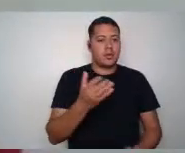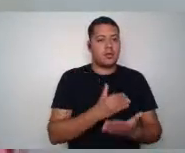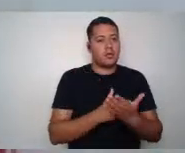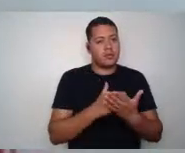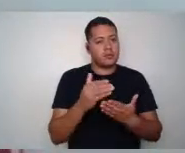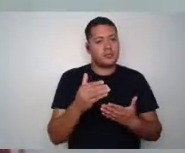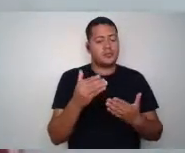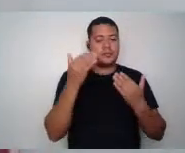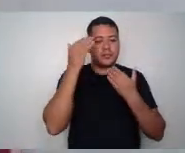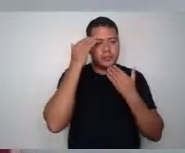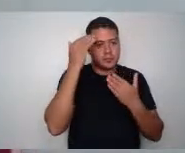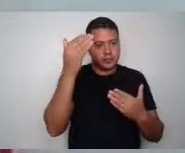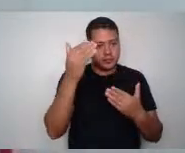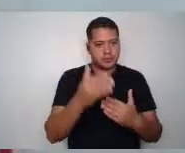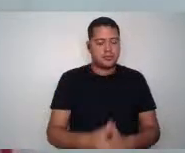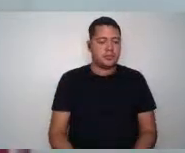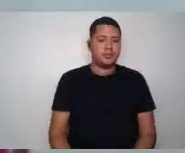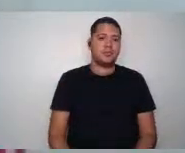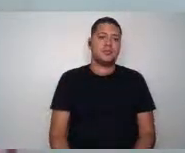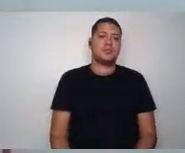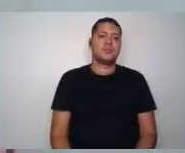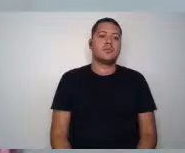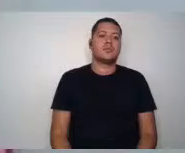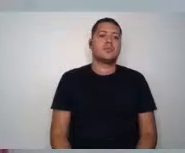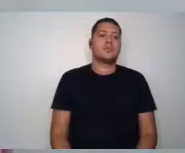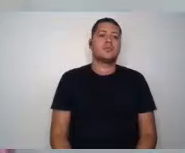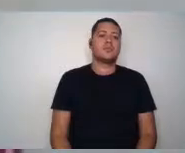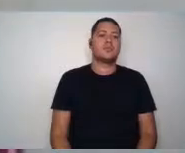I'd like to say,